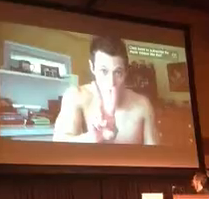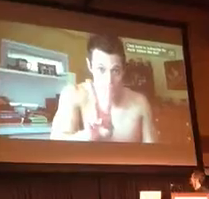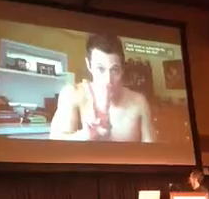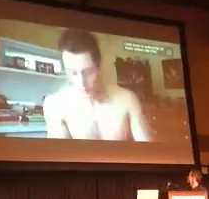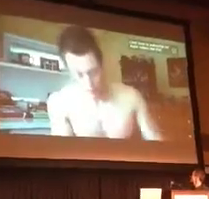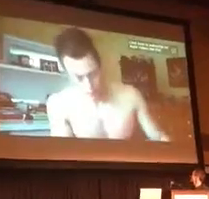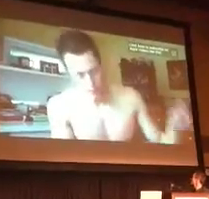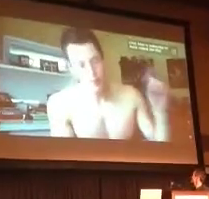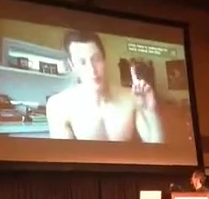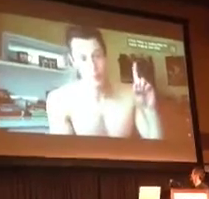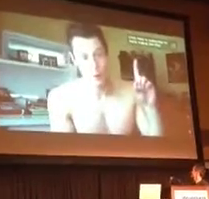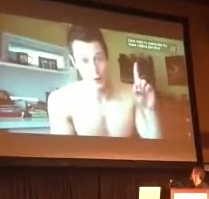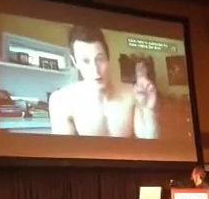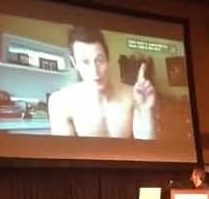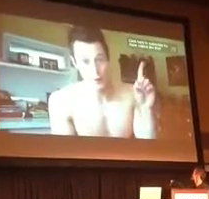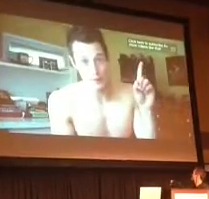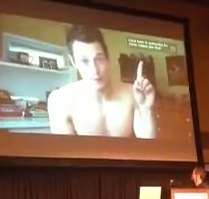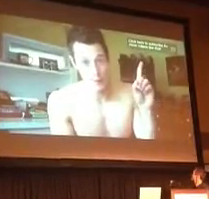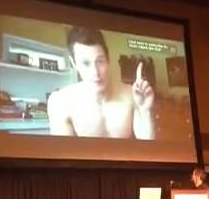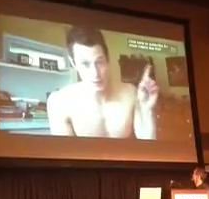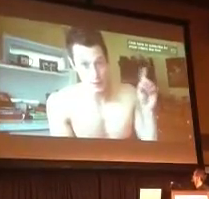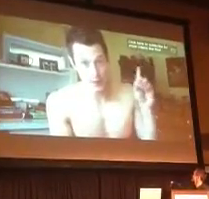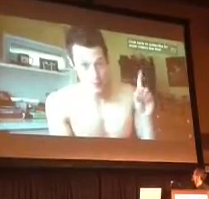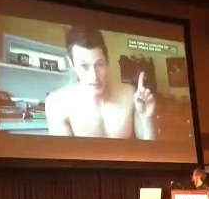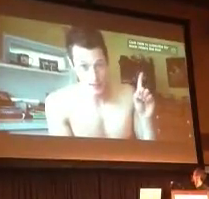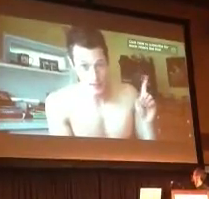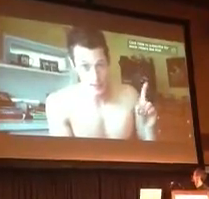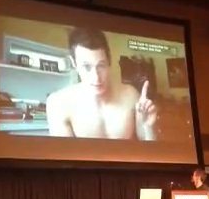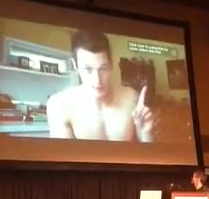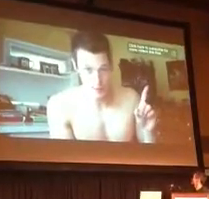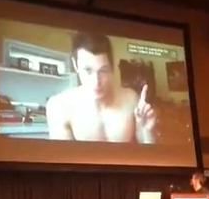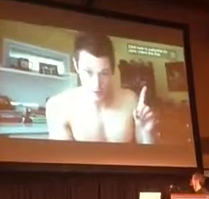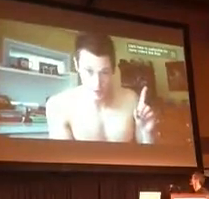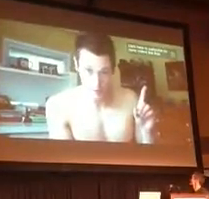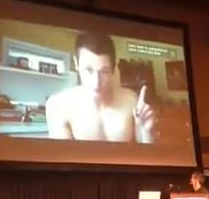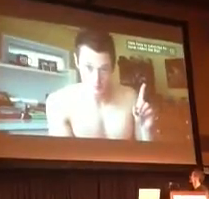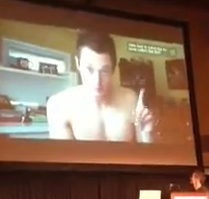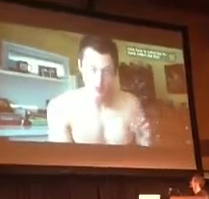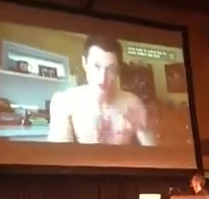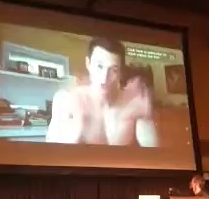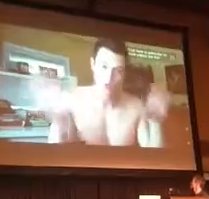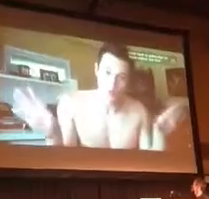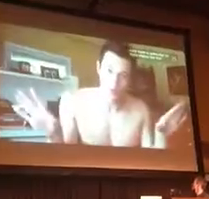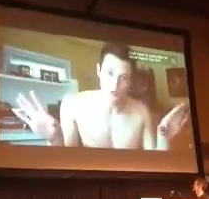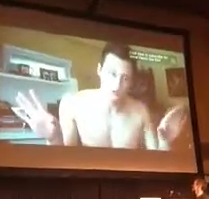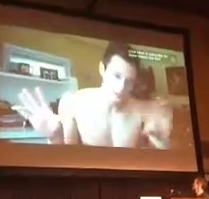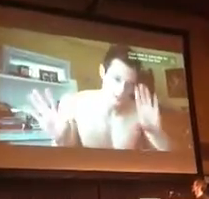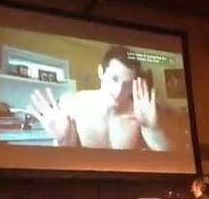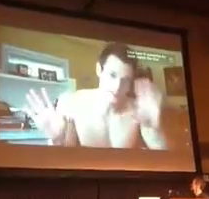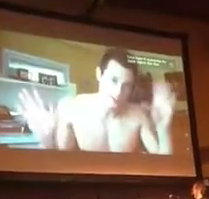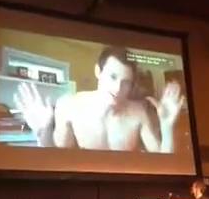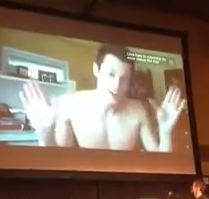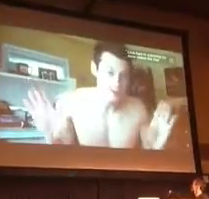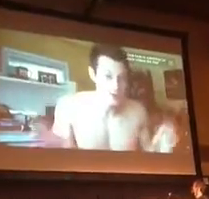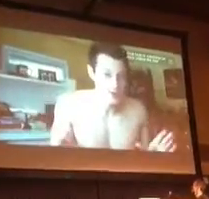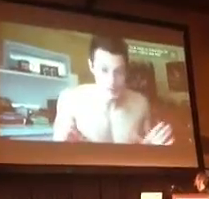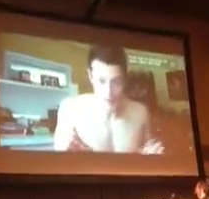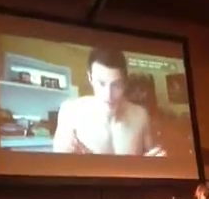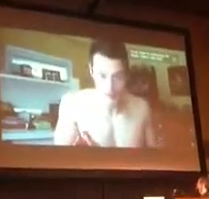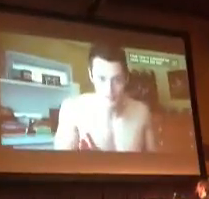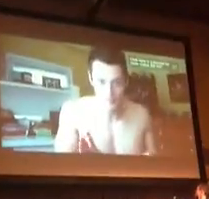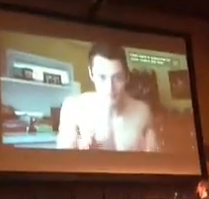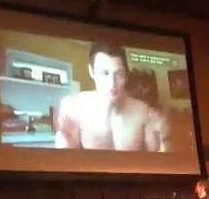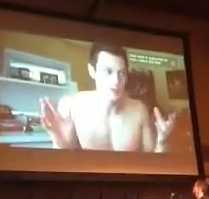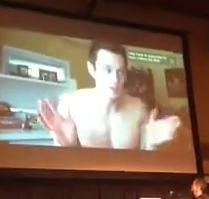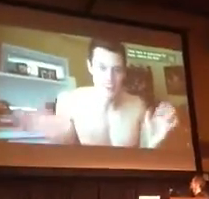2 points. So point number 1, just because you have a penis doesn't mean that I want it. Truth be told, disclaimer, I do have a